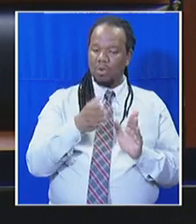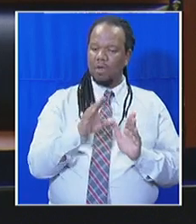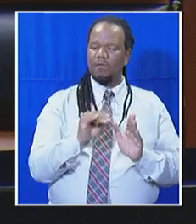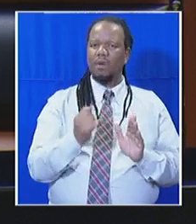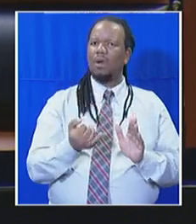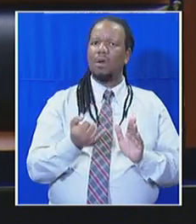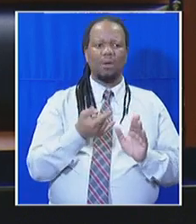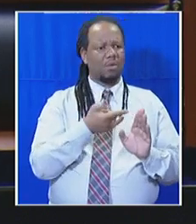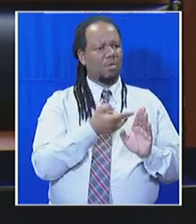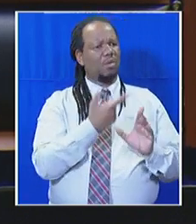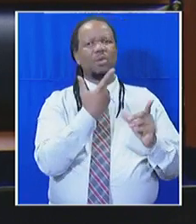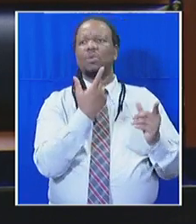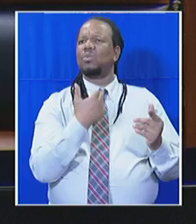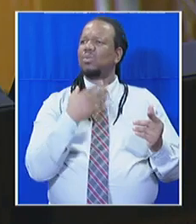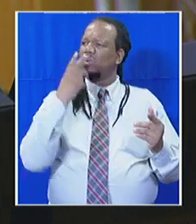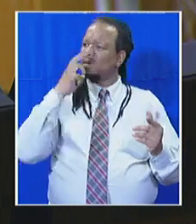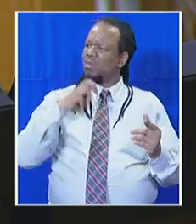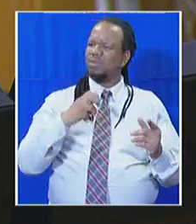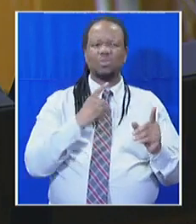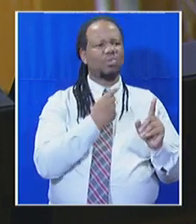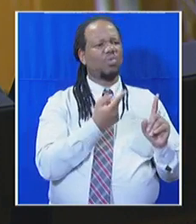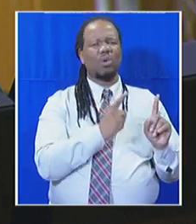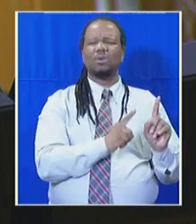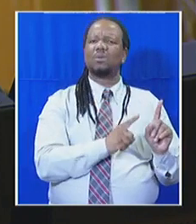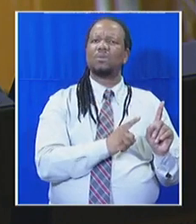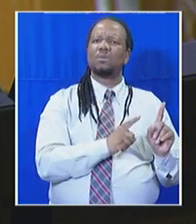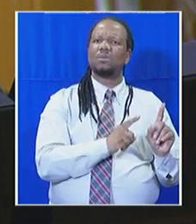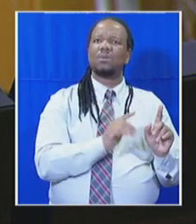do? She